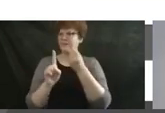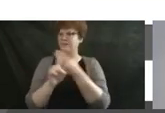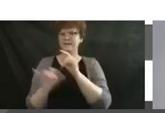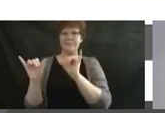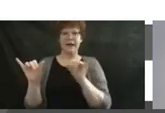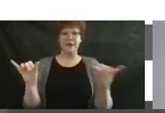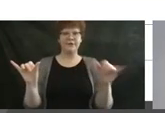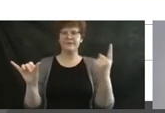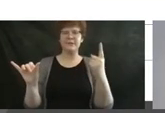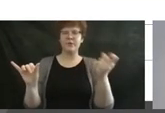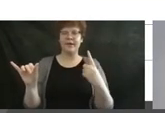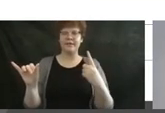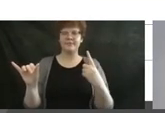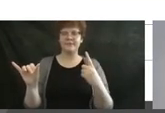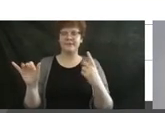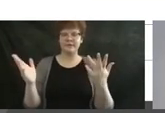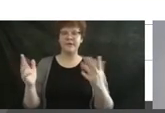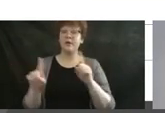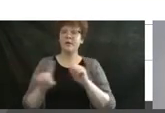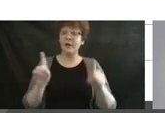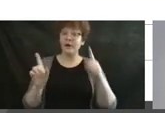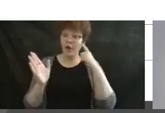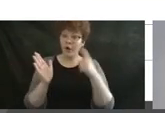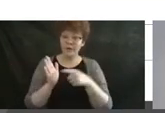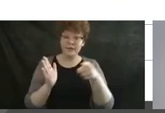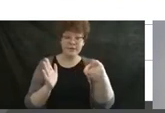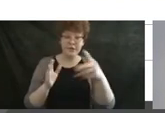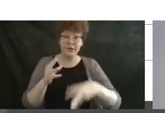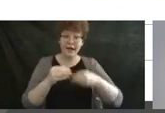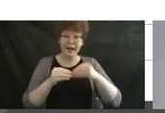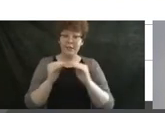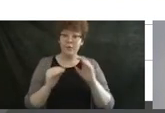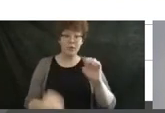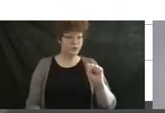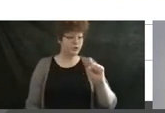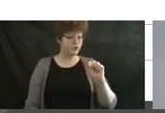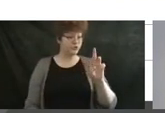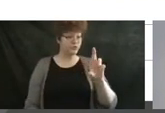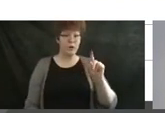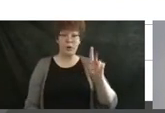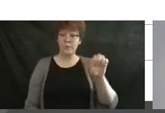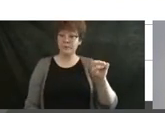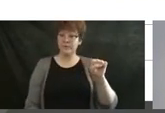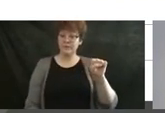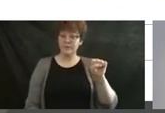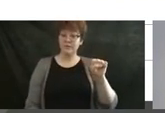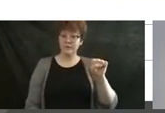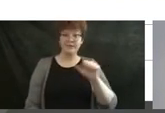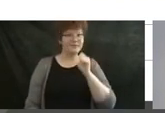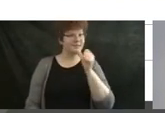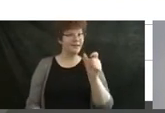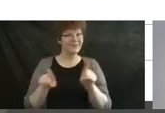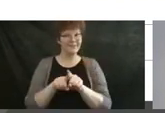that, notice that you're adding more strokes to it. It's not the same as the symbol